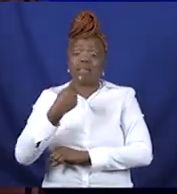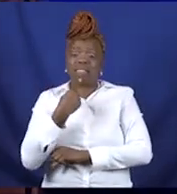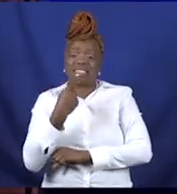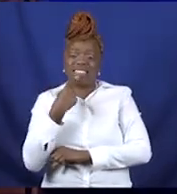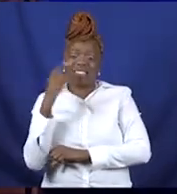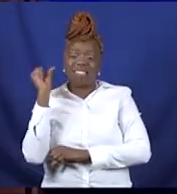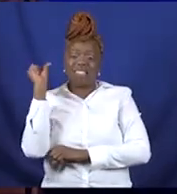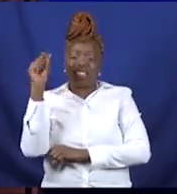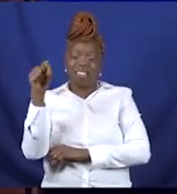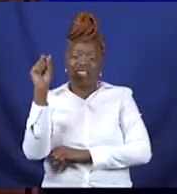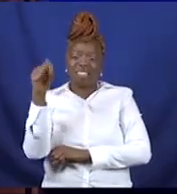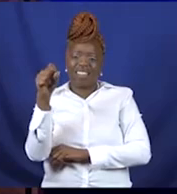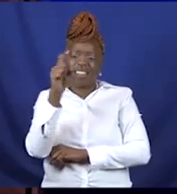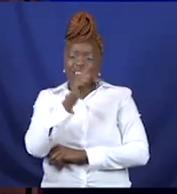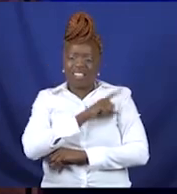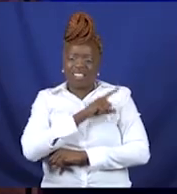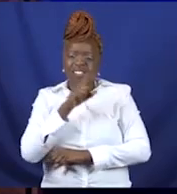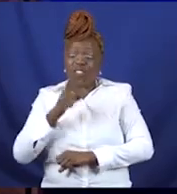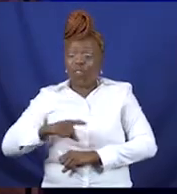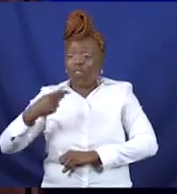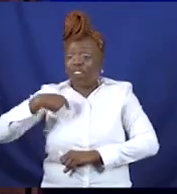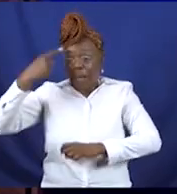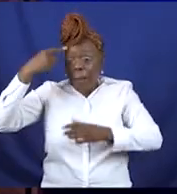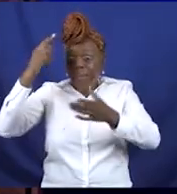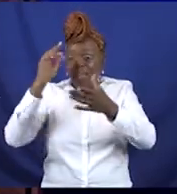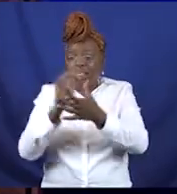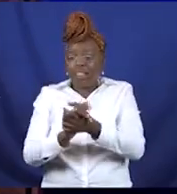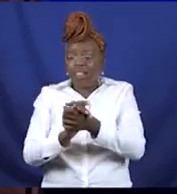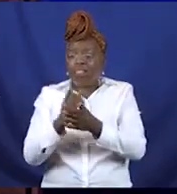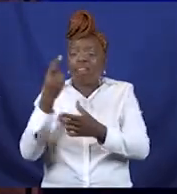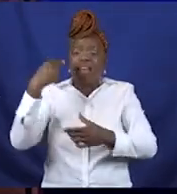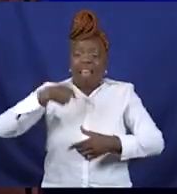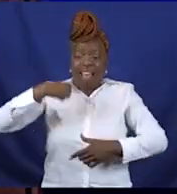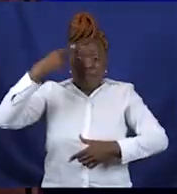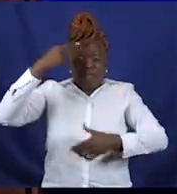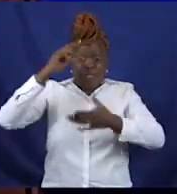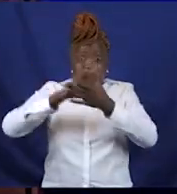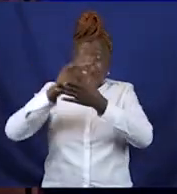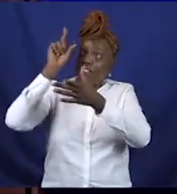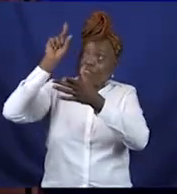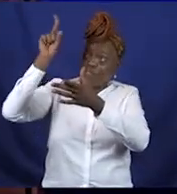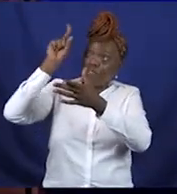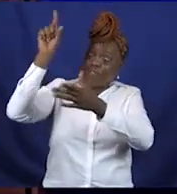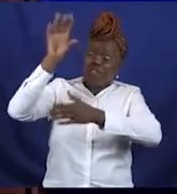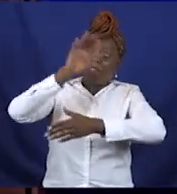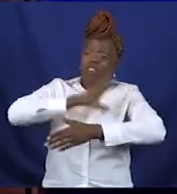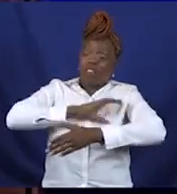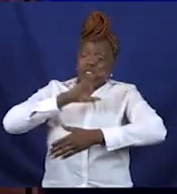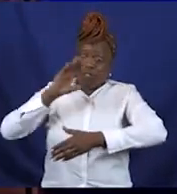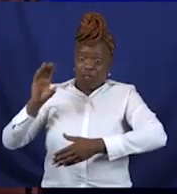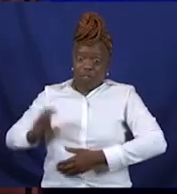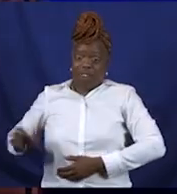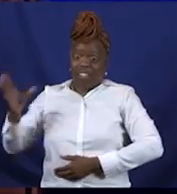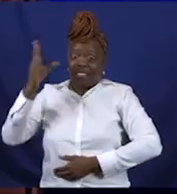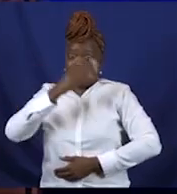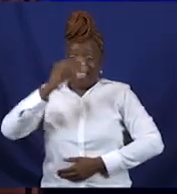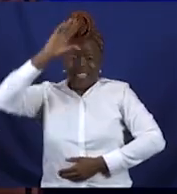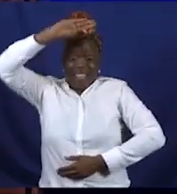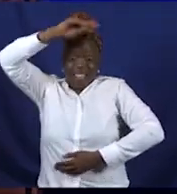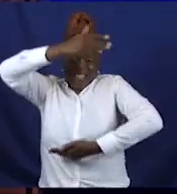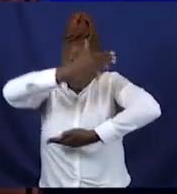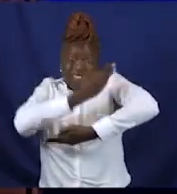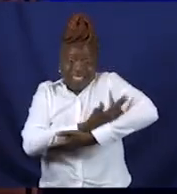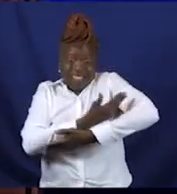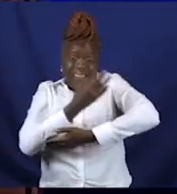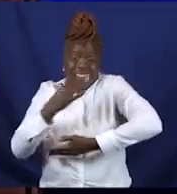I believe, and this is what I believe. I believe that you are the Christ and you are the Son of God.